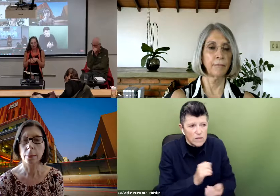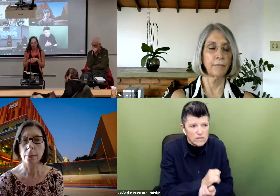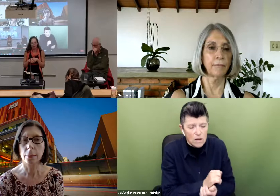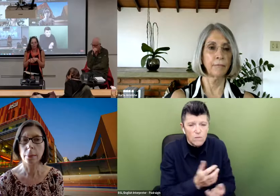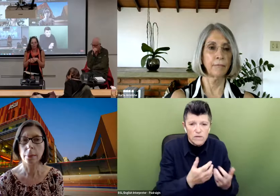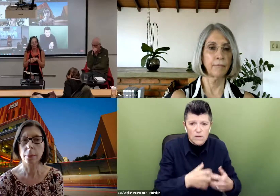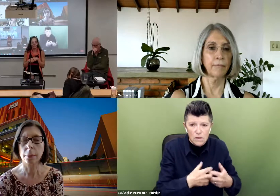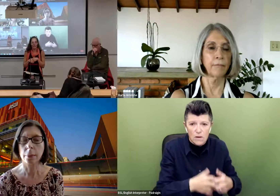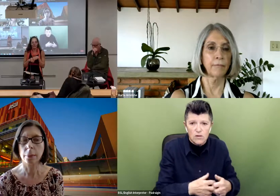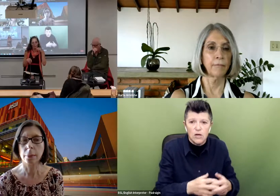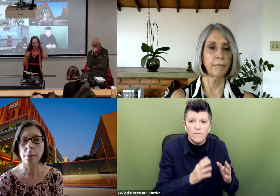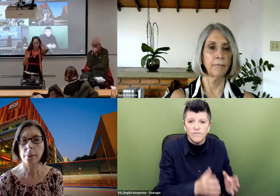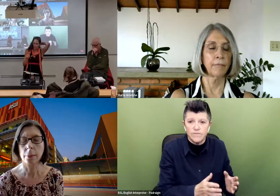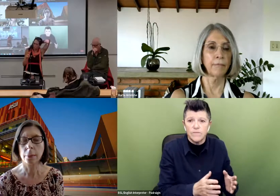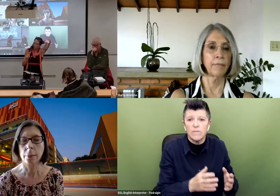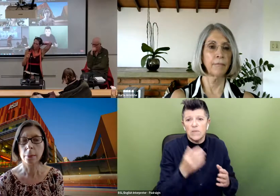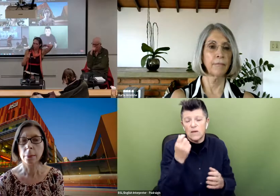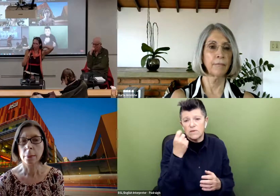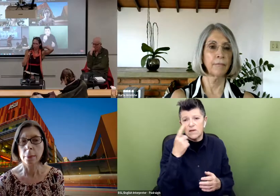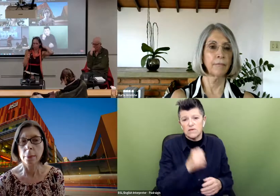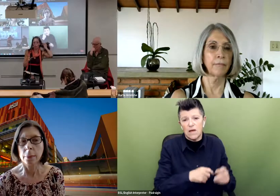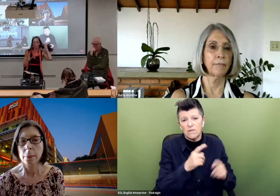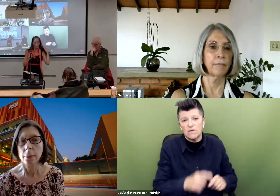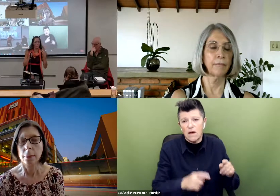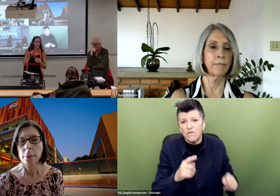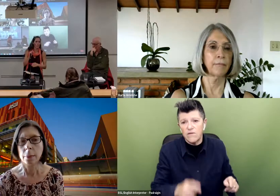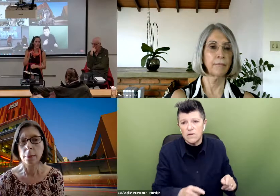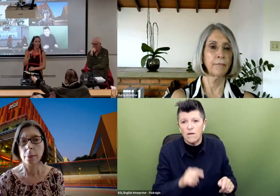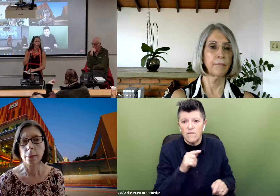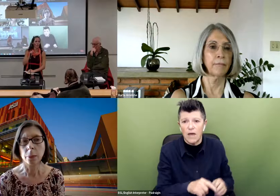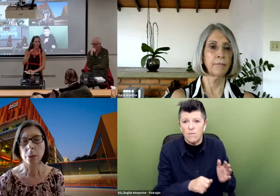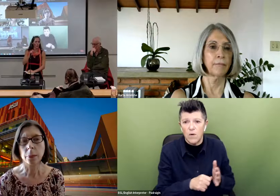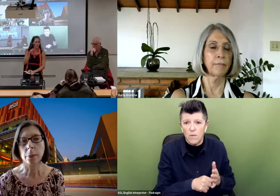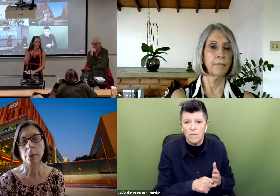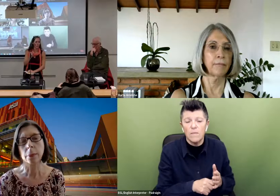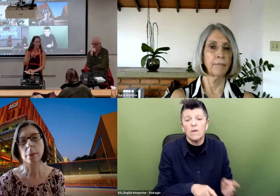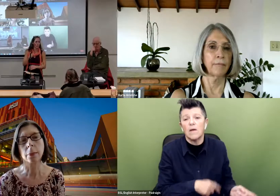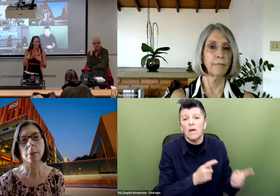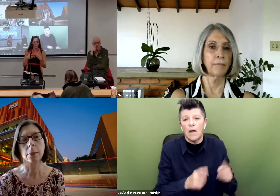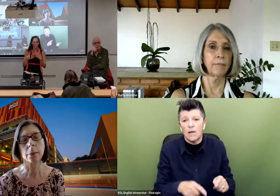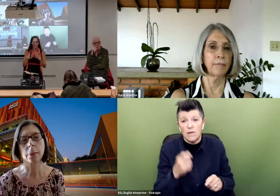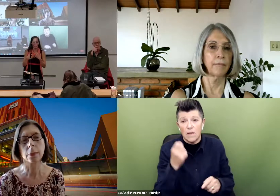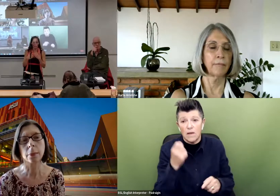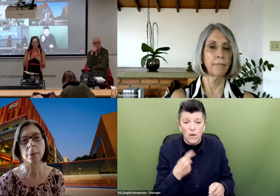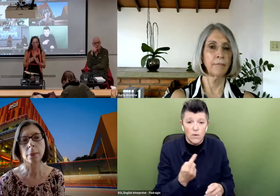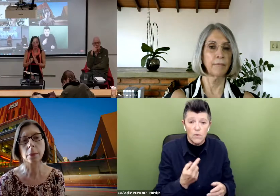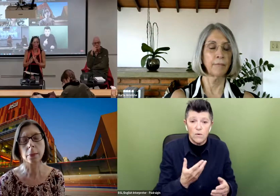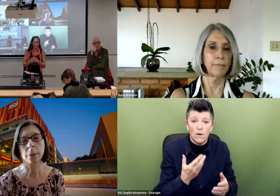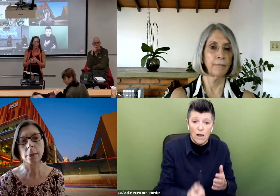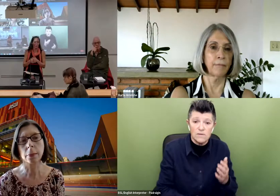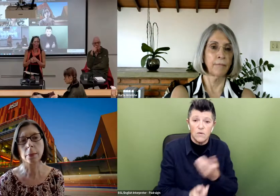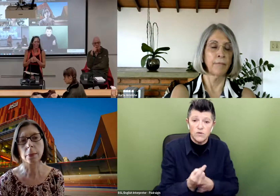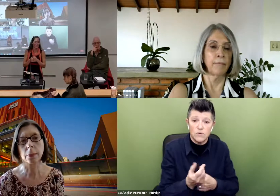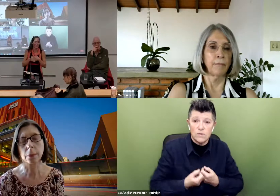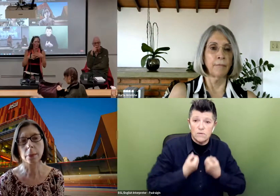So kind of understanding the diversity of that problem and understanding who gets to speak up, because in some of the work that I've